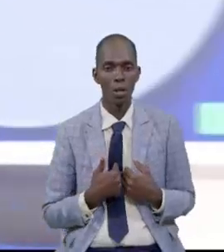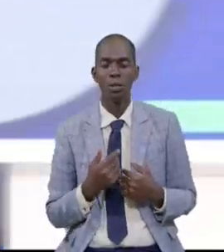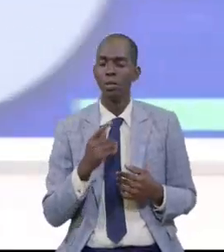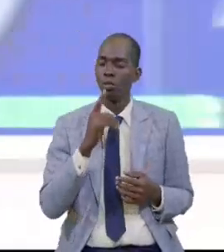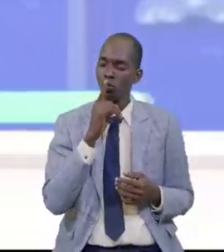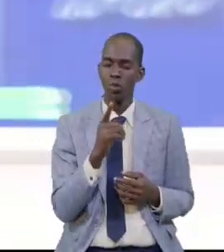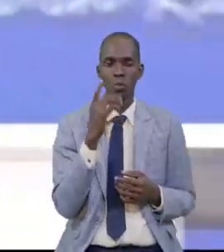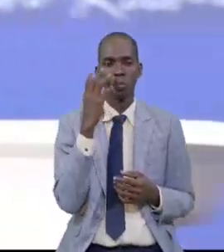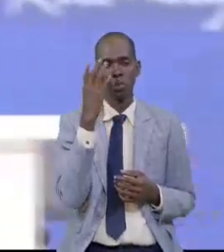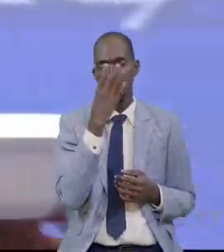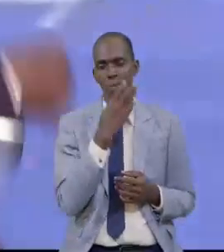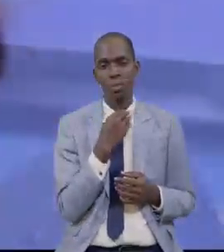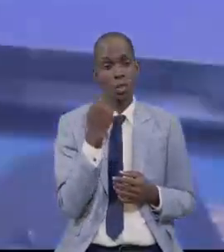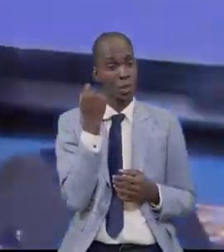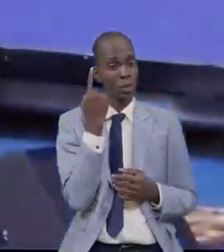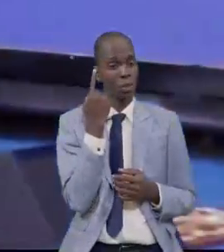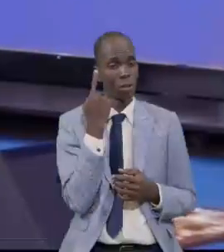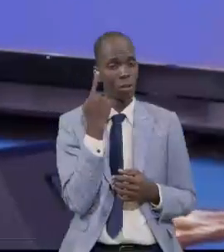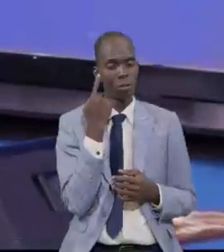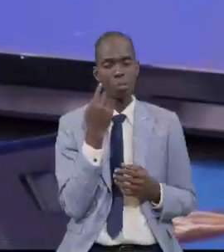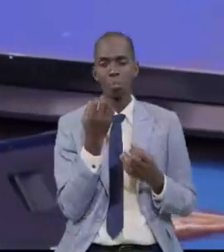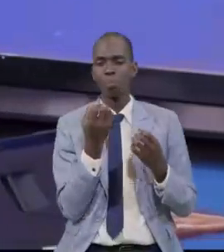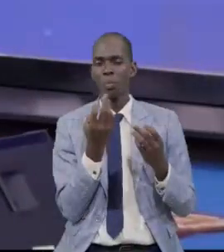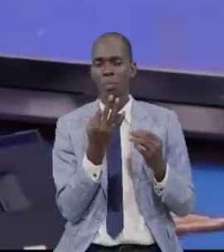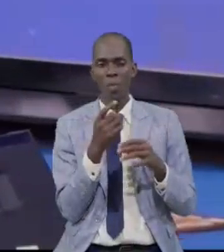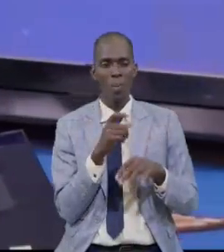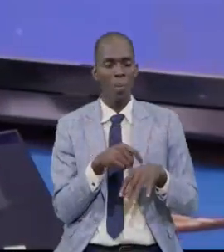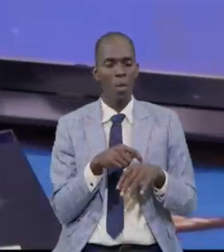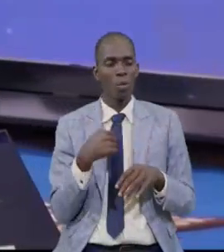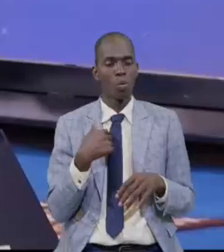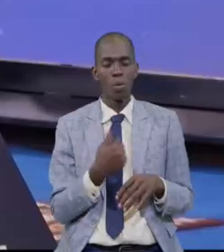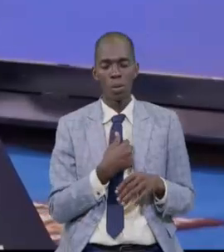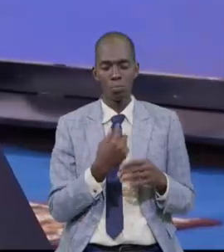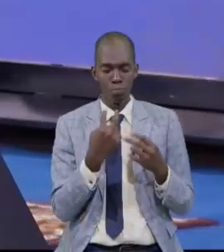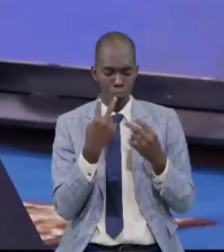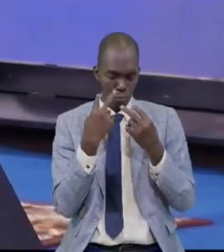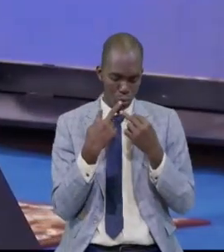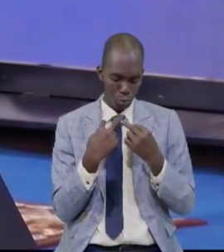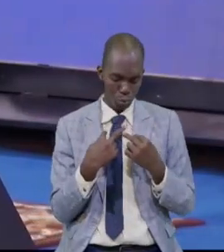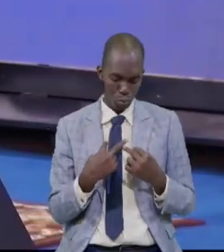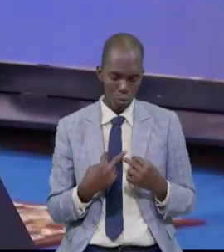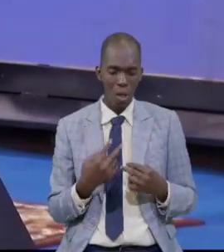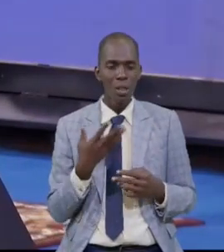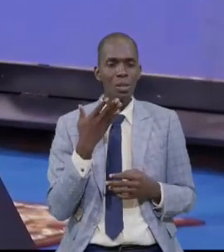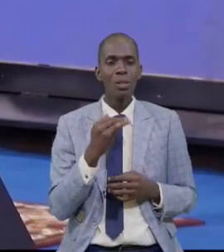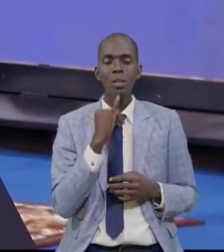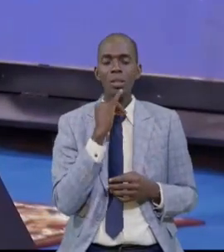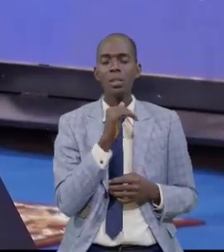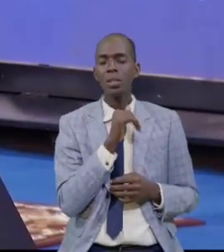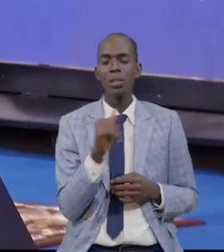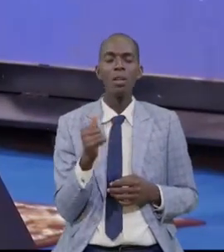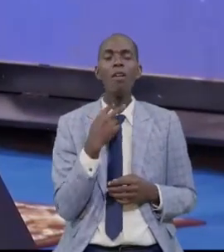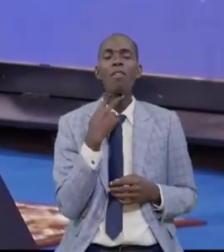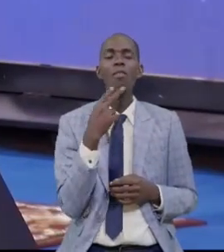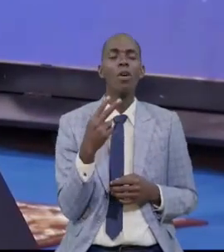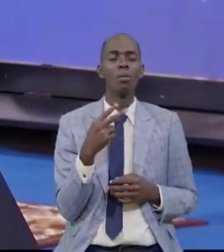Many times we look inside, and as a voice, self-talk, and it's talking to us. And